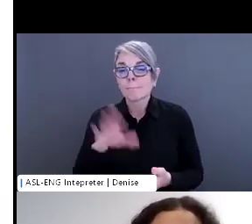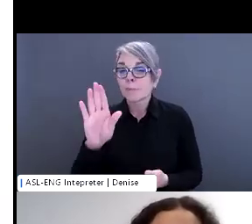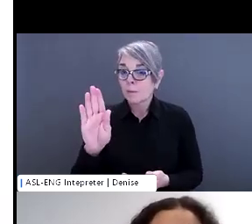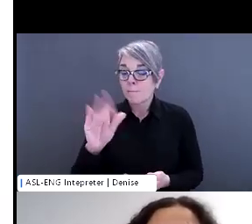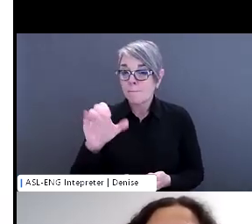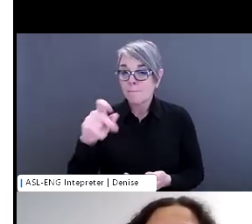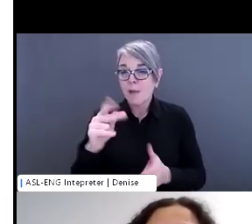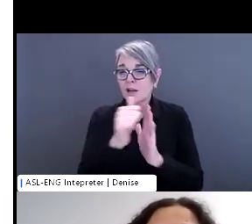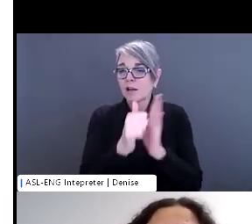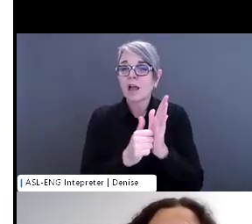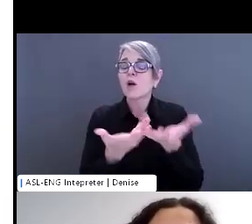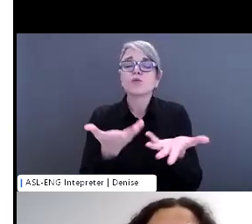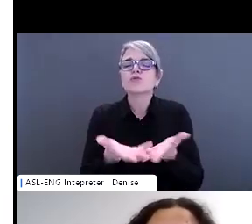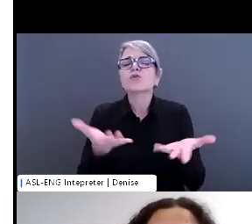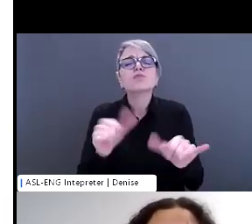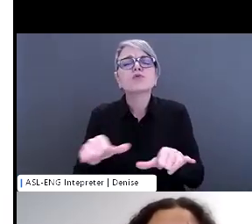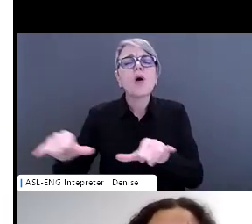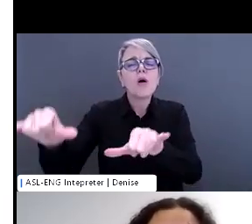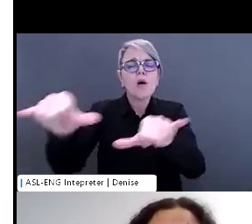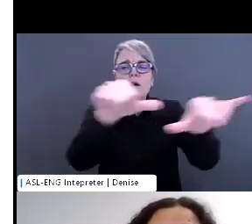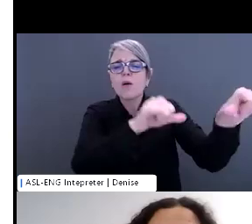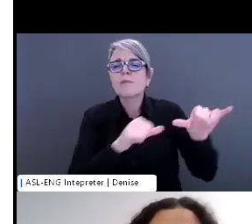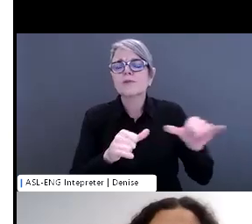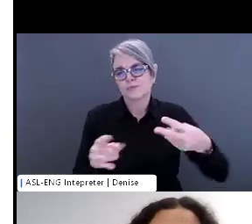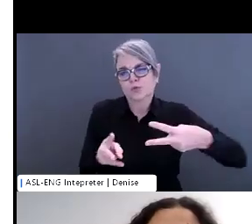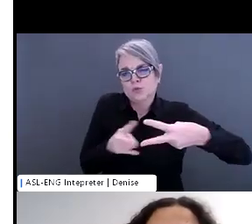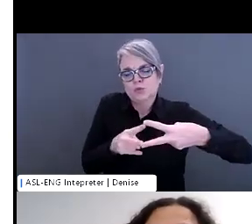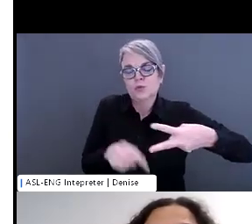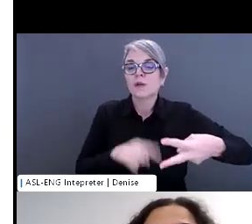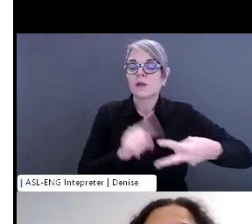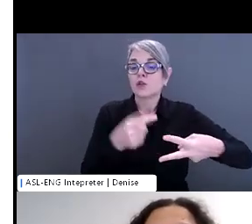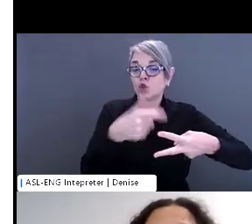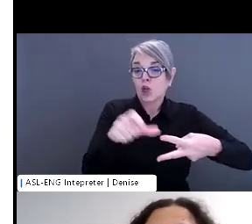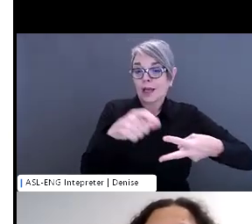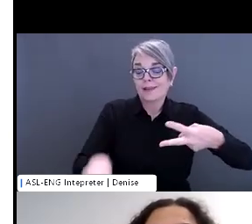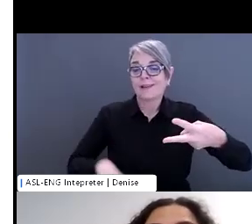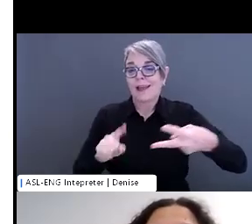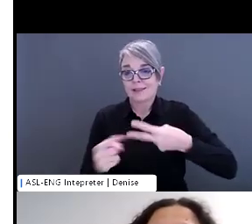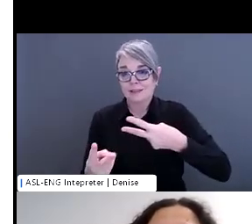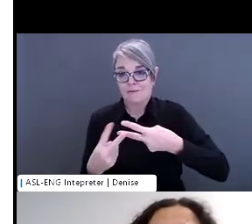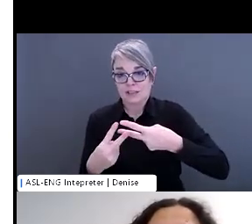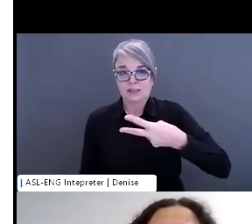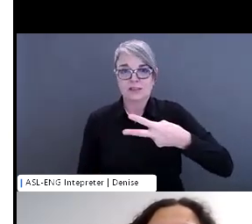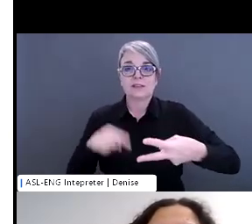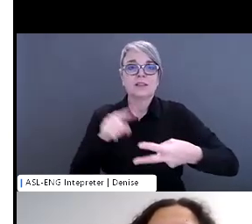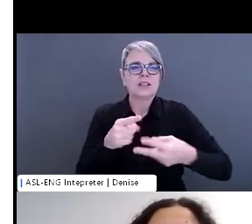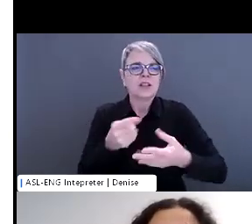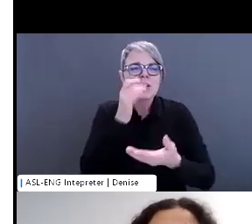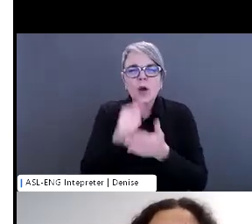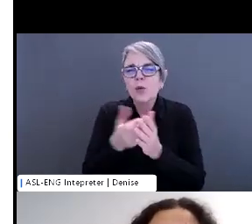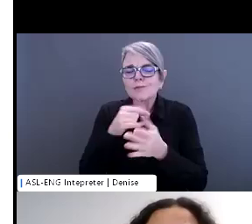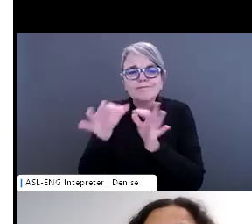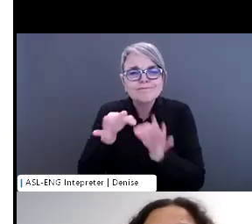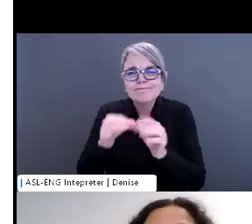savings. So let's get into a little bit more specific keywords. So a bank takes cash deposits, they lend